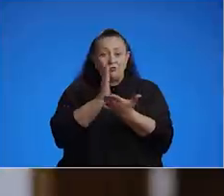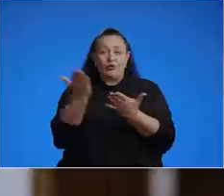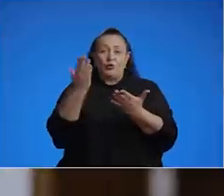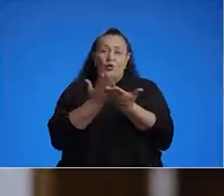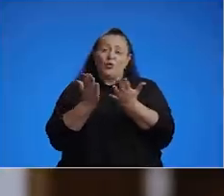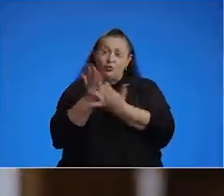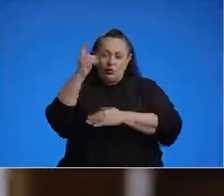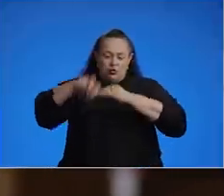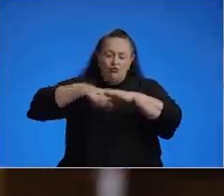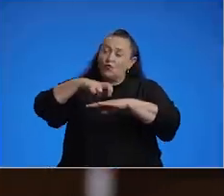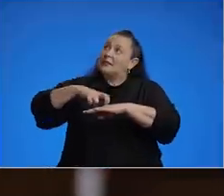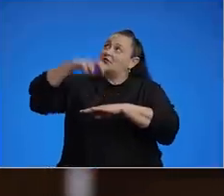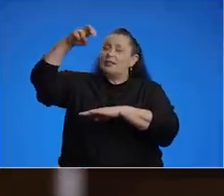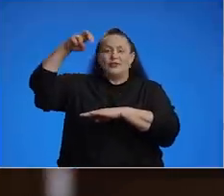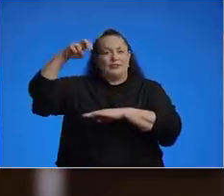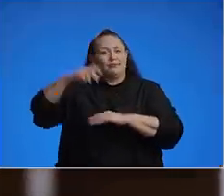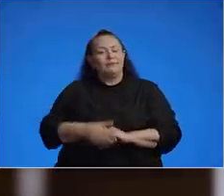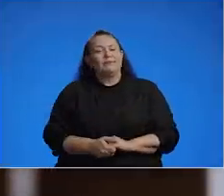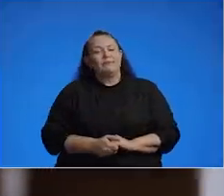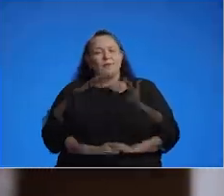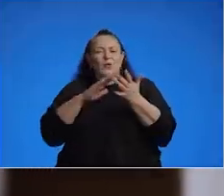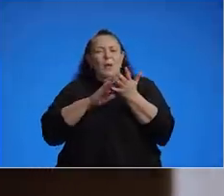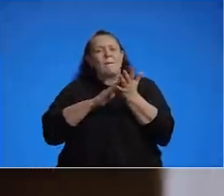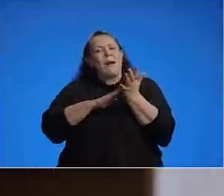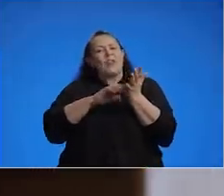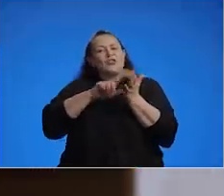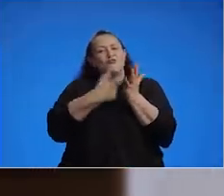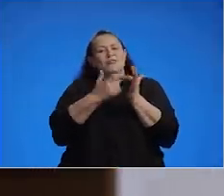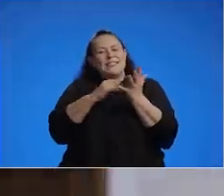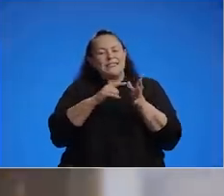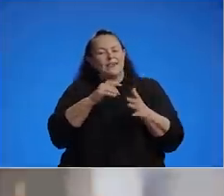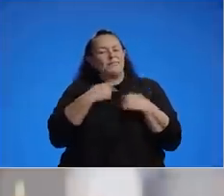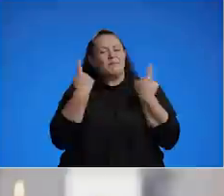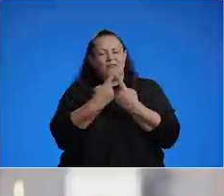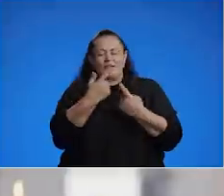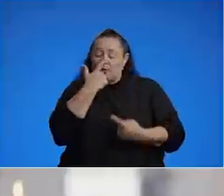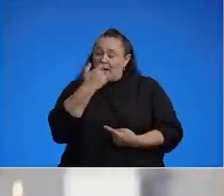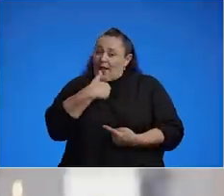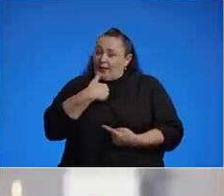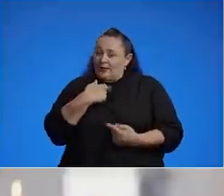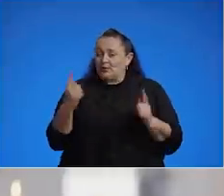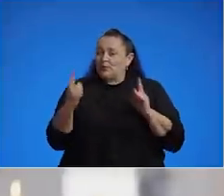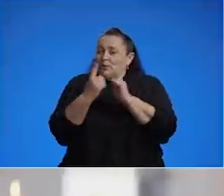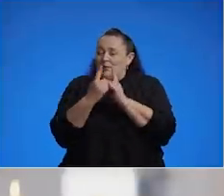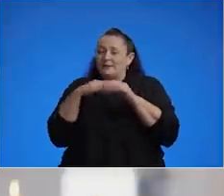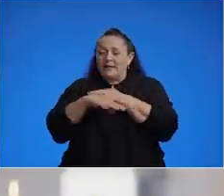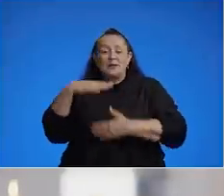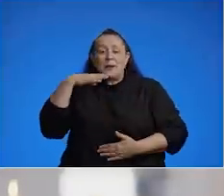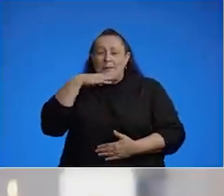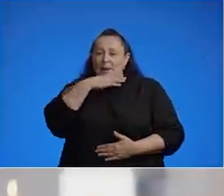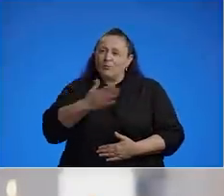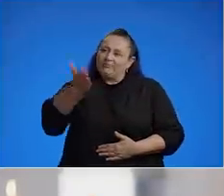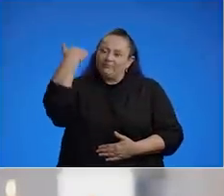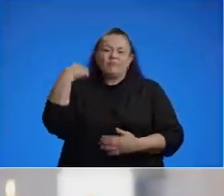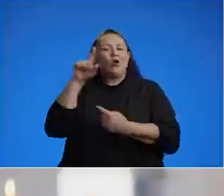Saint Mother Teresa of Calcutta, that wonderful saint, so close to the hearts of many. I was fortunate enough being in Melbourne for the